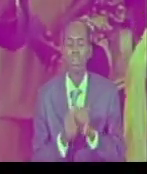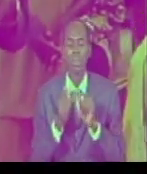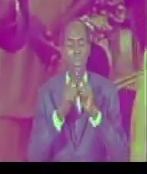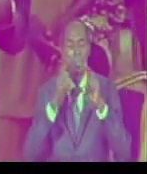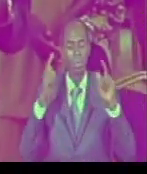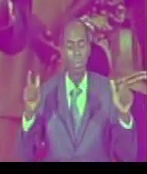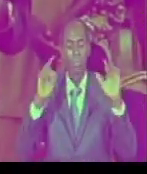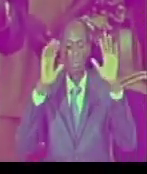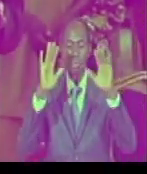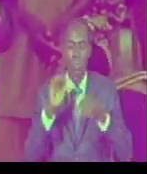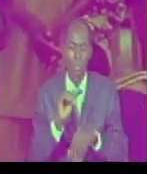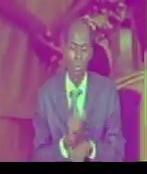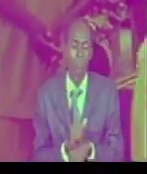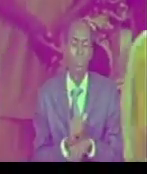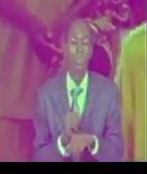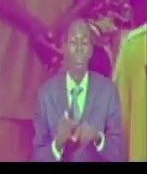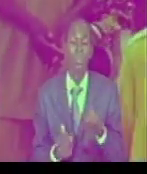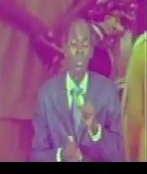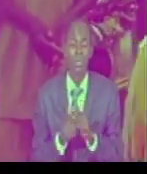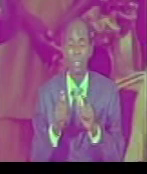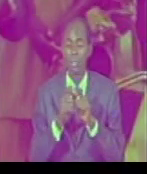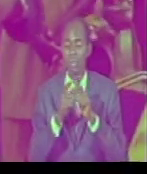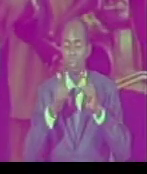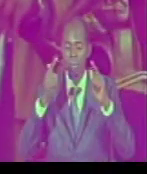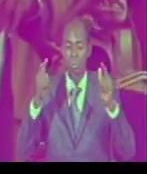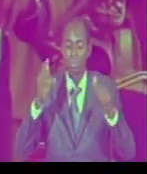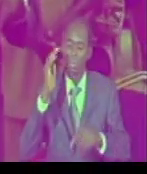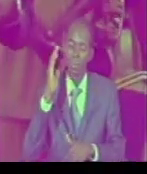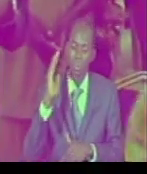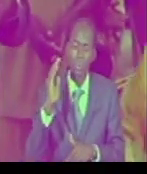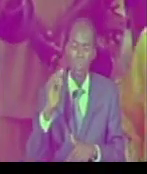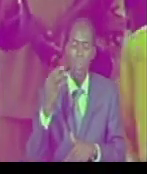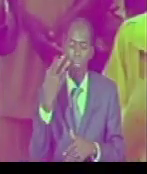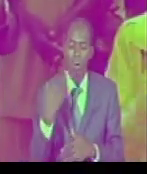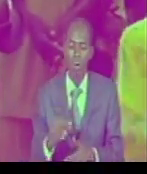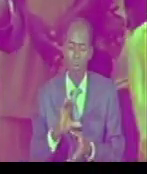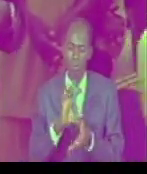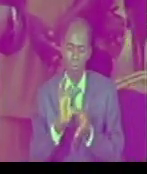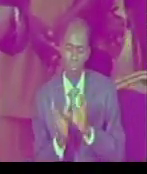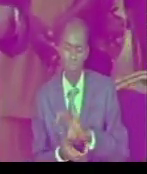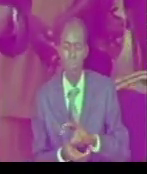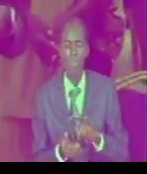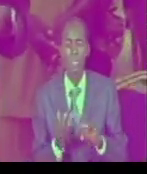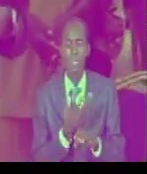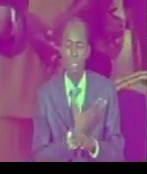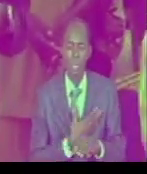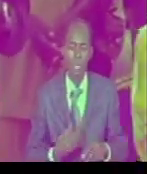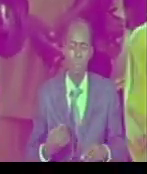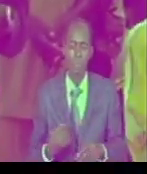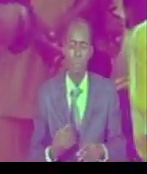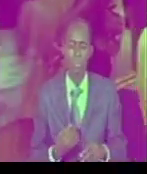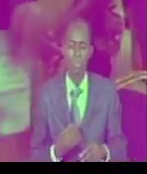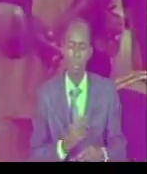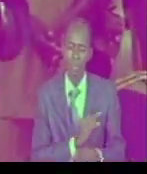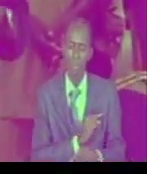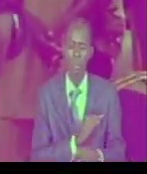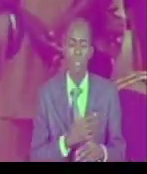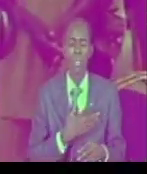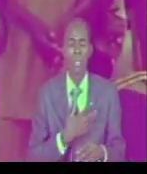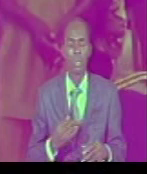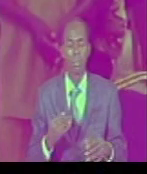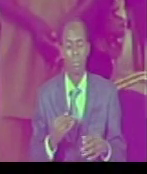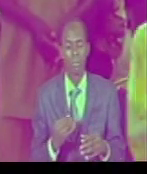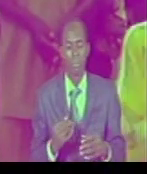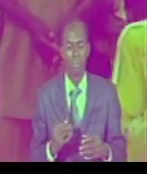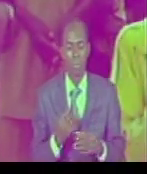God, greater testimonies of conviction, conversion, and salvation. Pray, Lord,